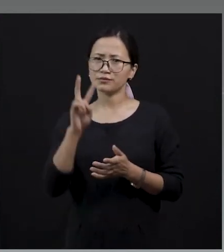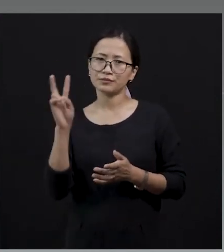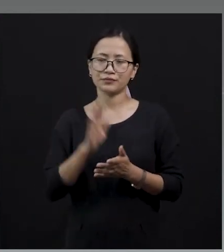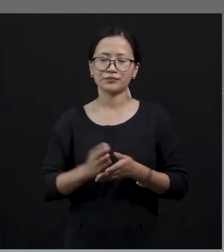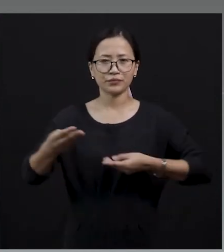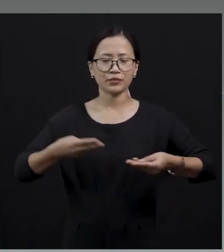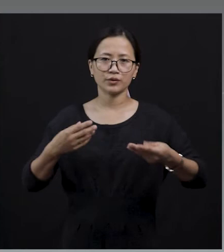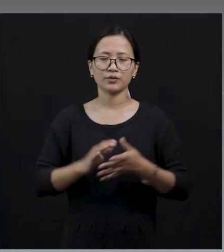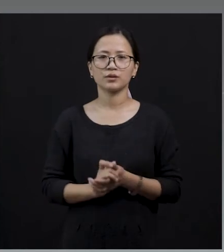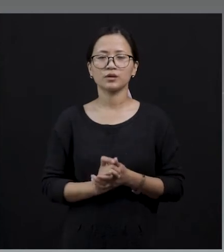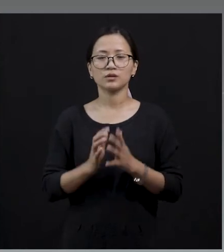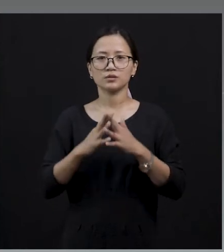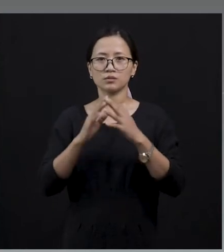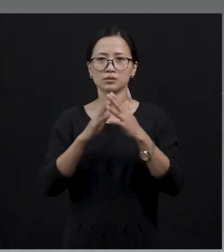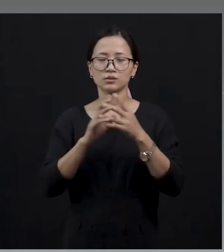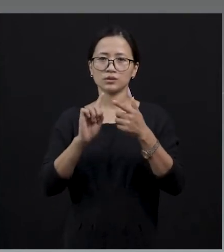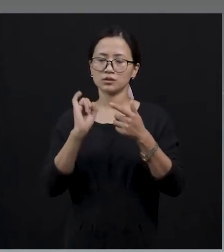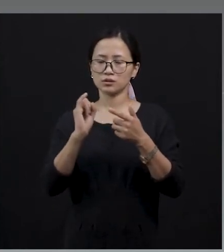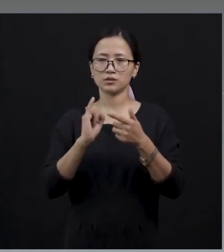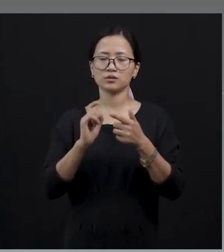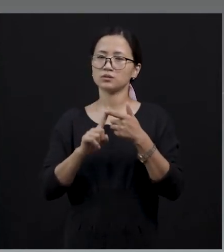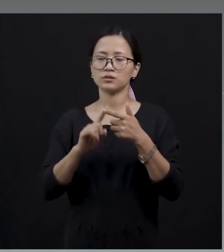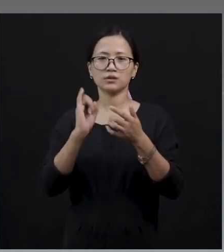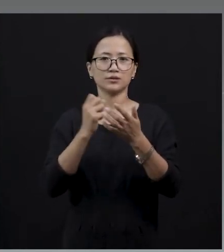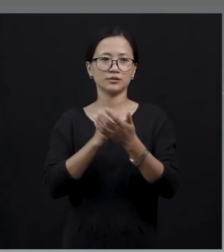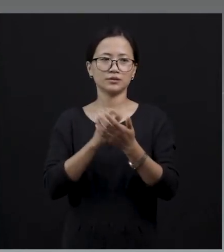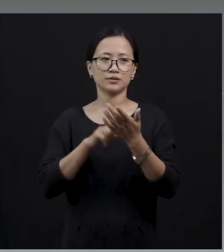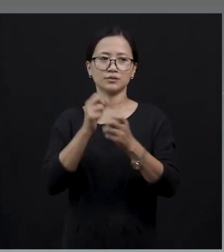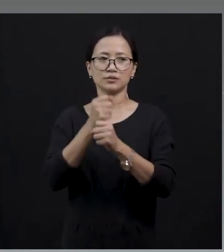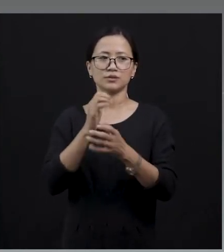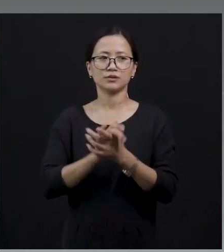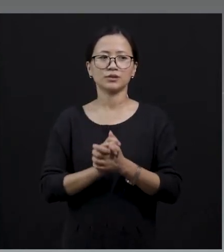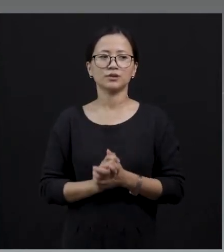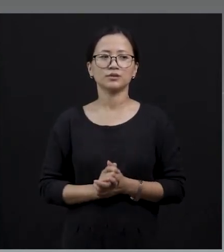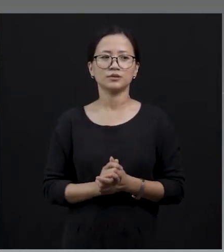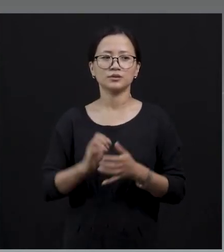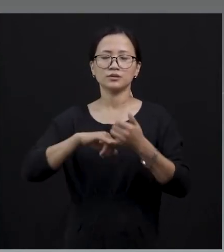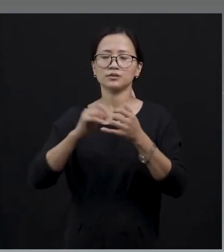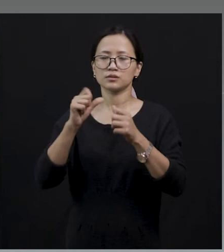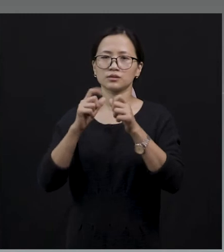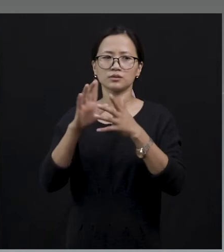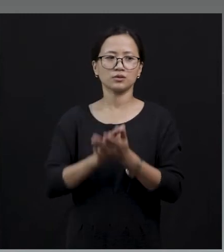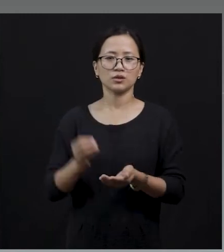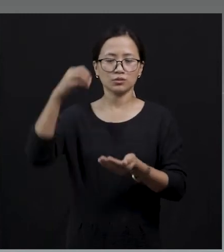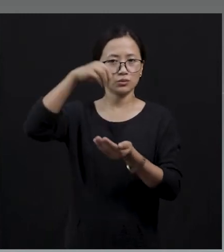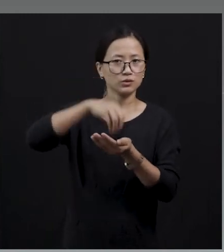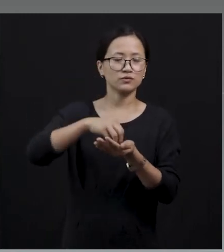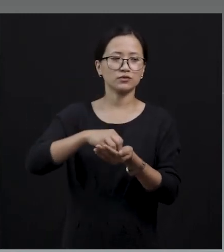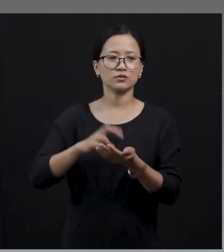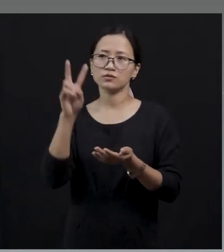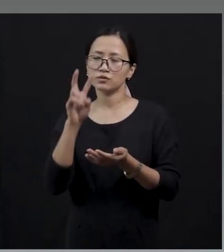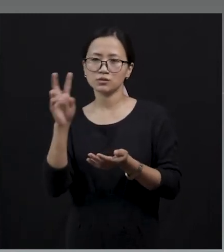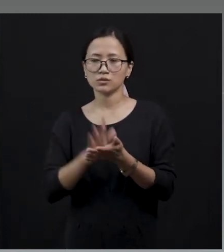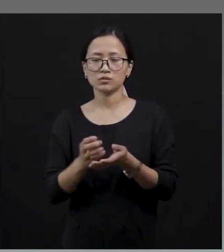right? You see a weighing scale where you put weights and you put the vegetables that you want to buy. Now in this